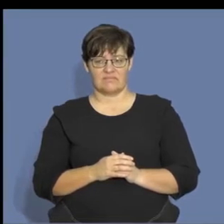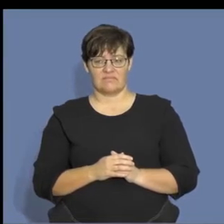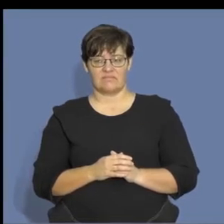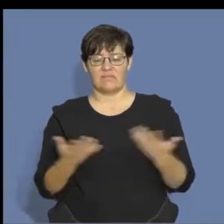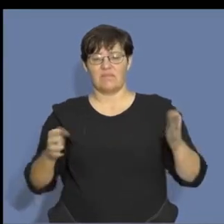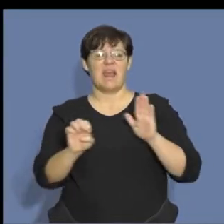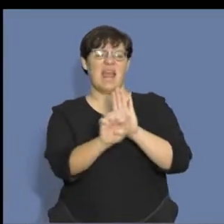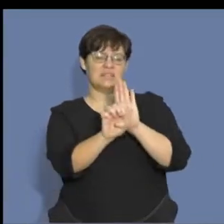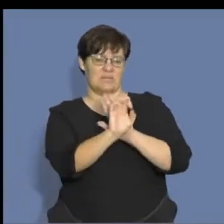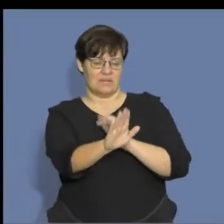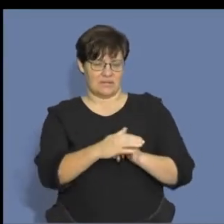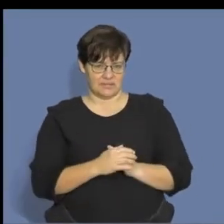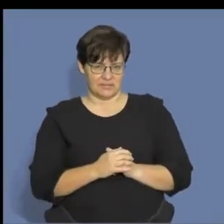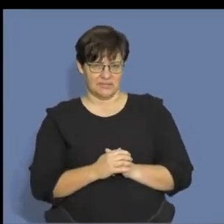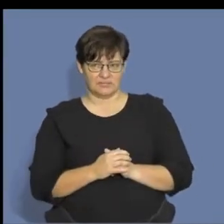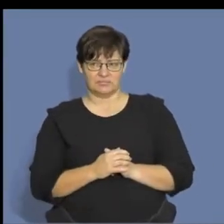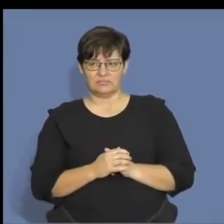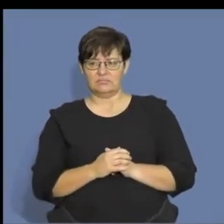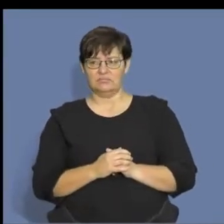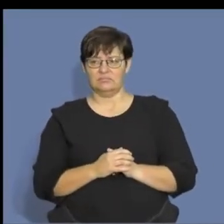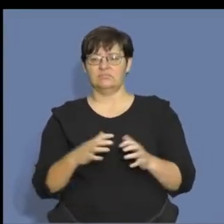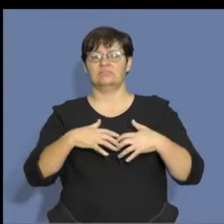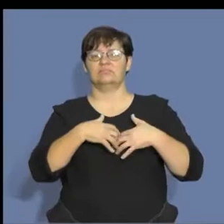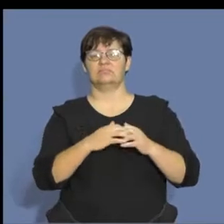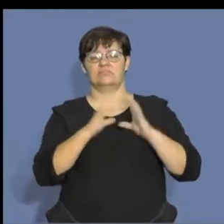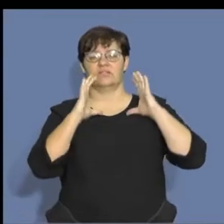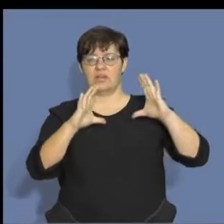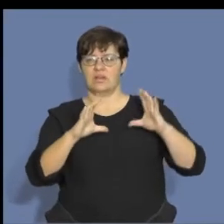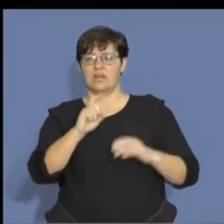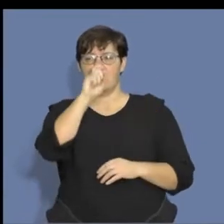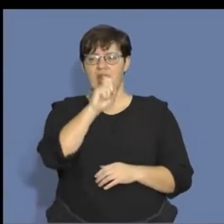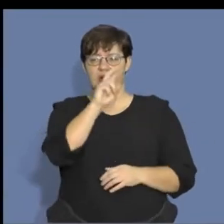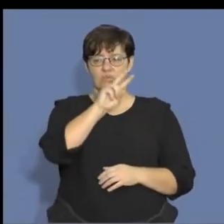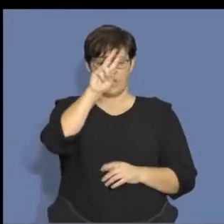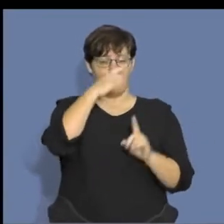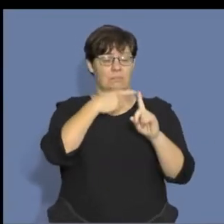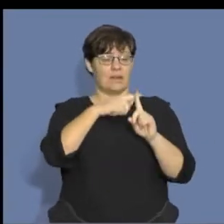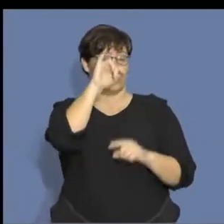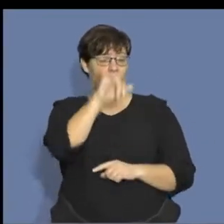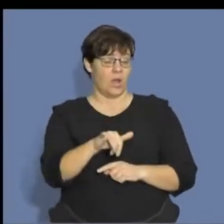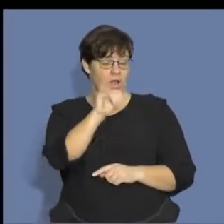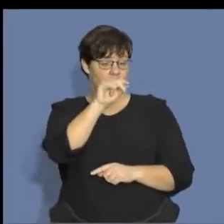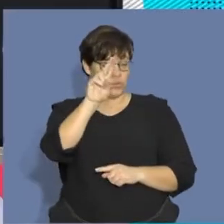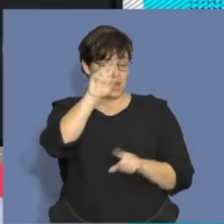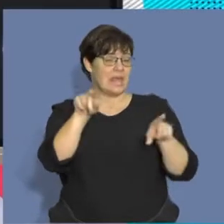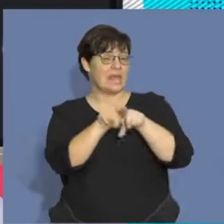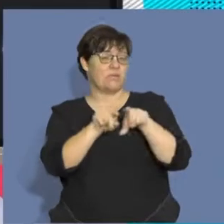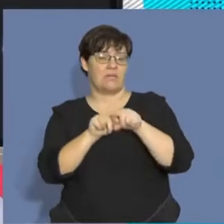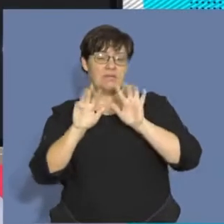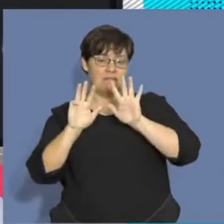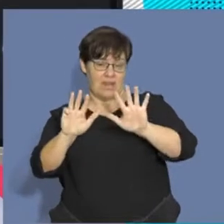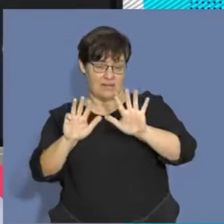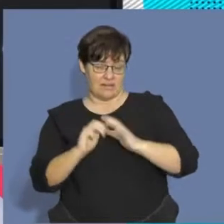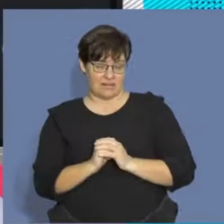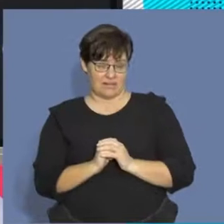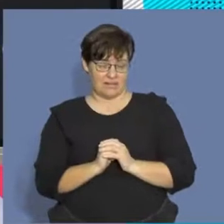let's do an example. We're going to be drawing the circle x squared plus y squared is equal to 9. Now, all I